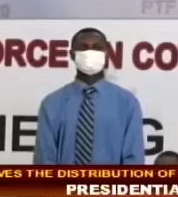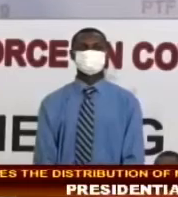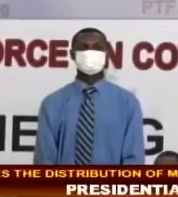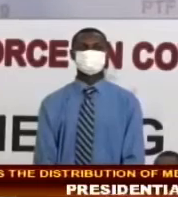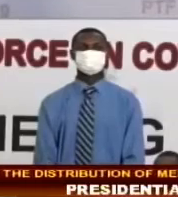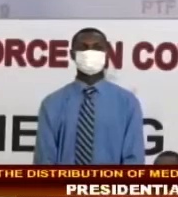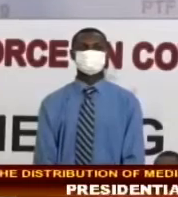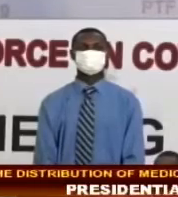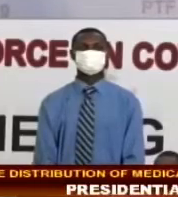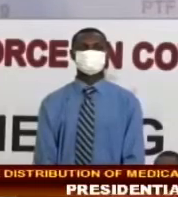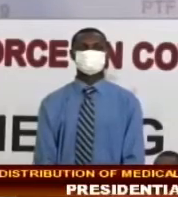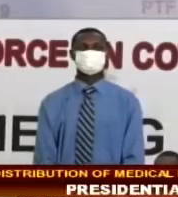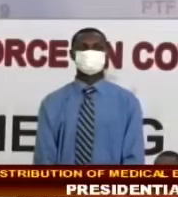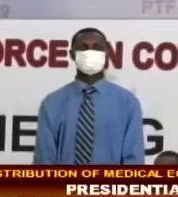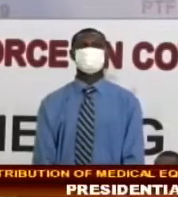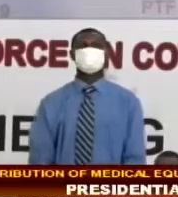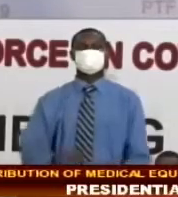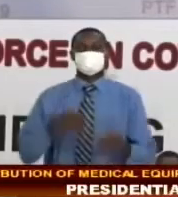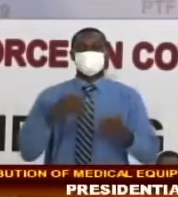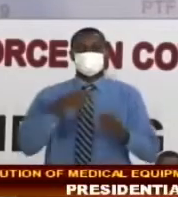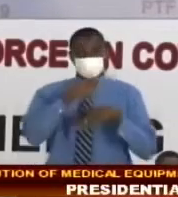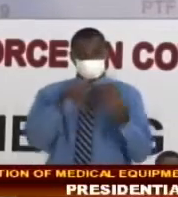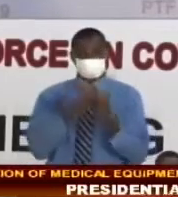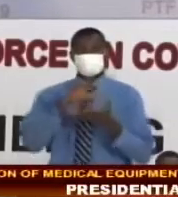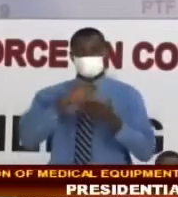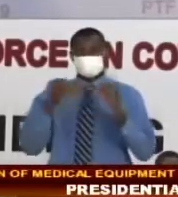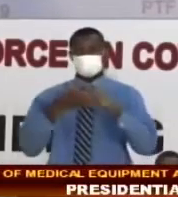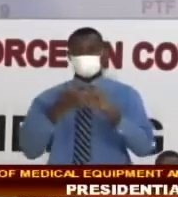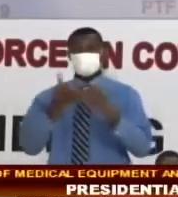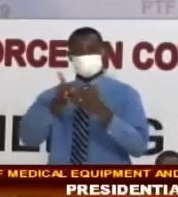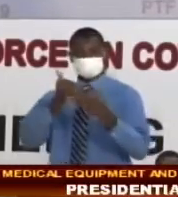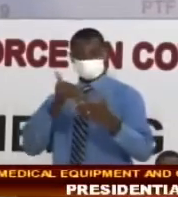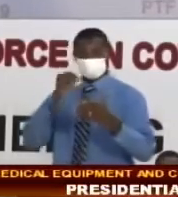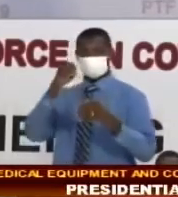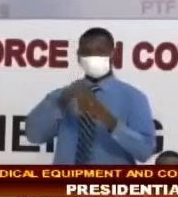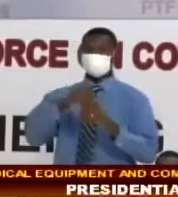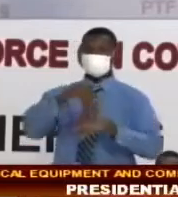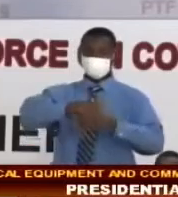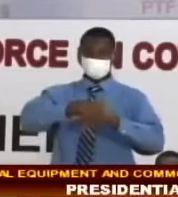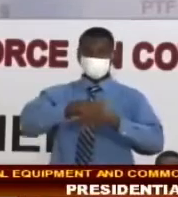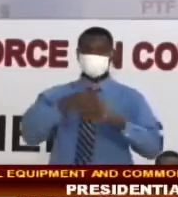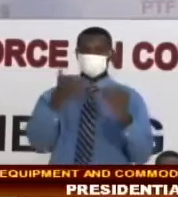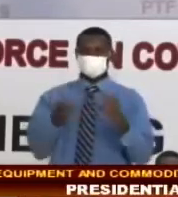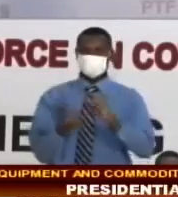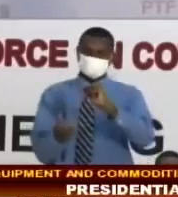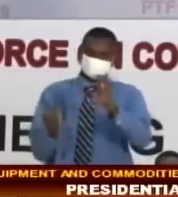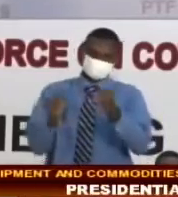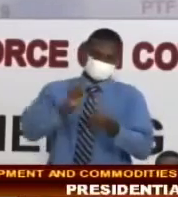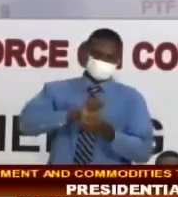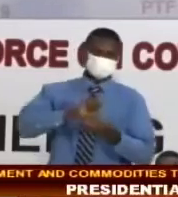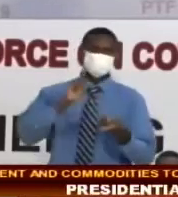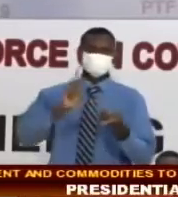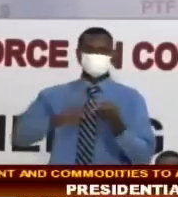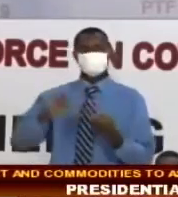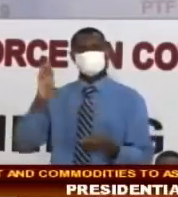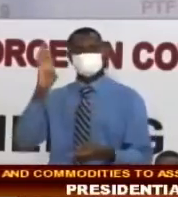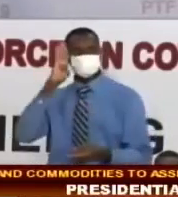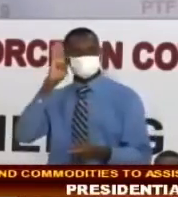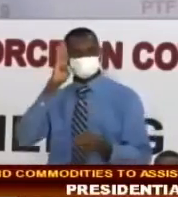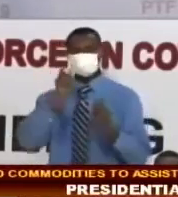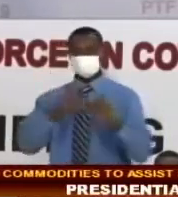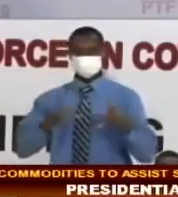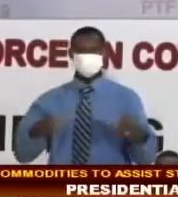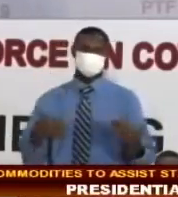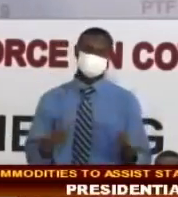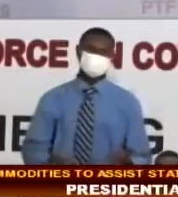ndị steeti ha kwuru sọ ga na-amụ akwụkwọ ma ihe ndị eji mgbe ọ ga-eji oge ya klasik ya mgbe ọ